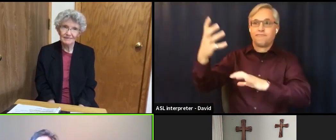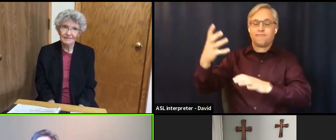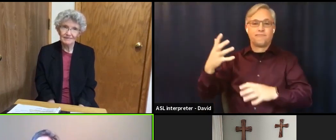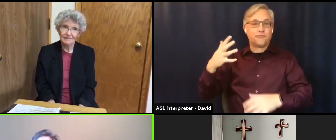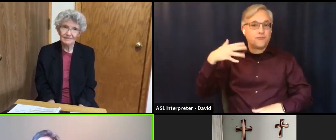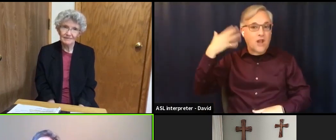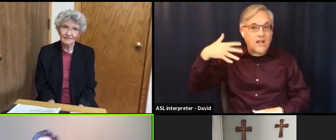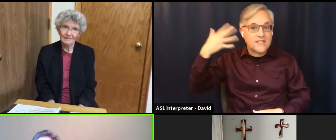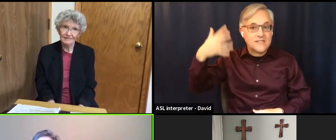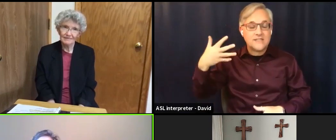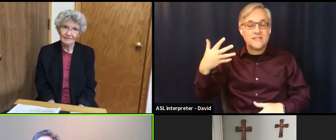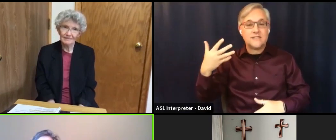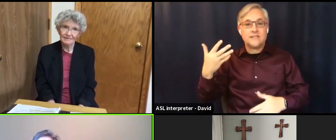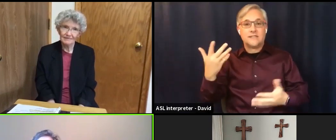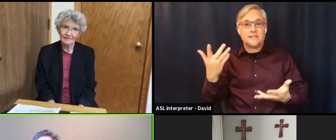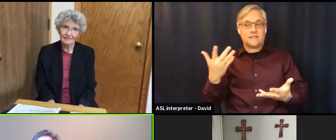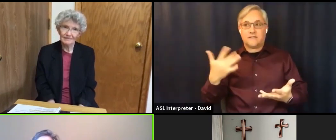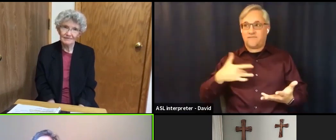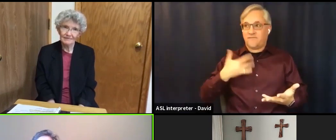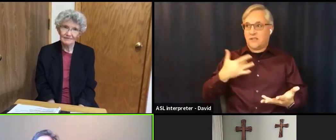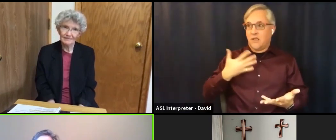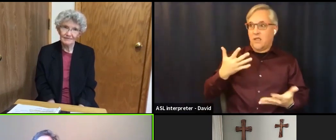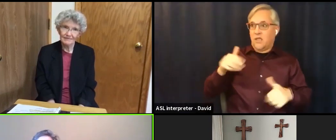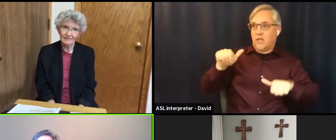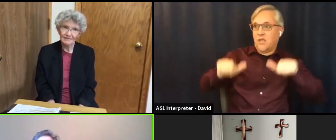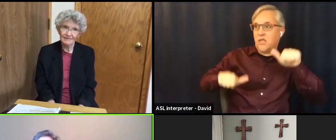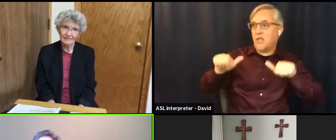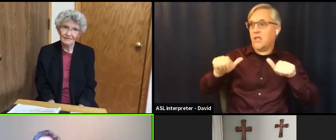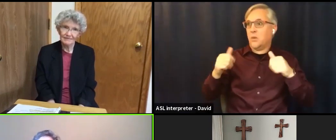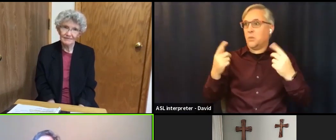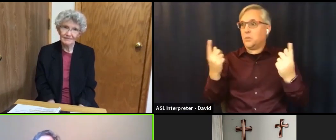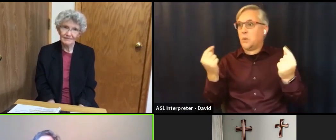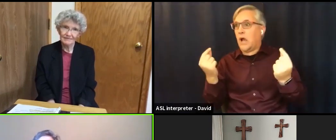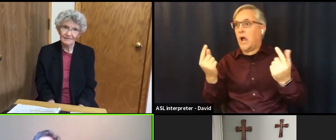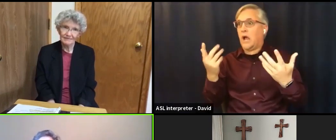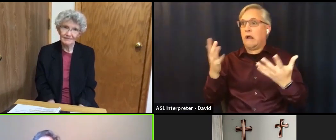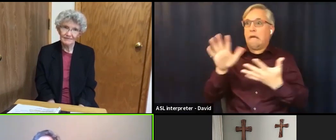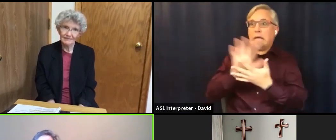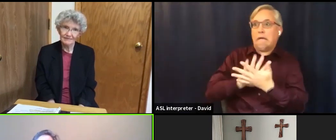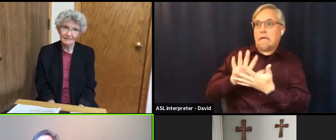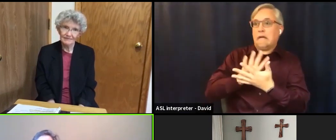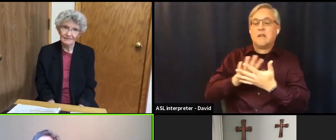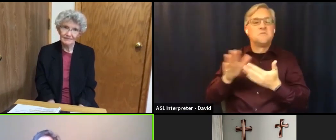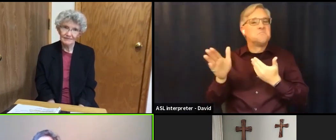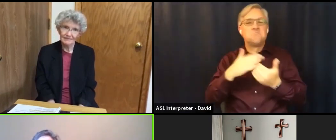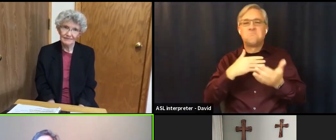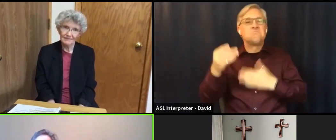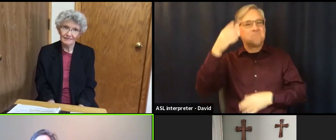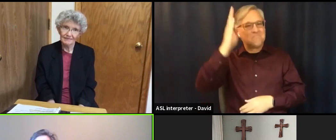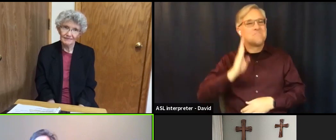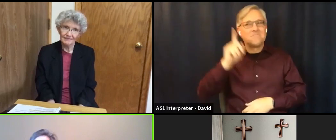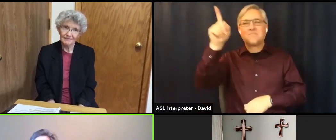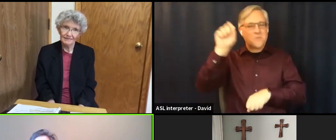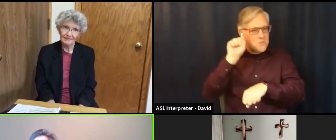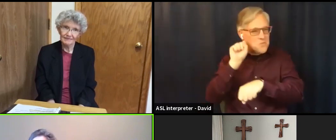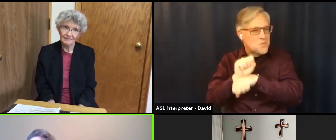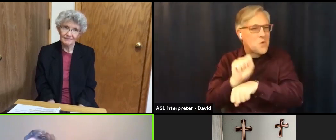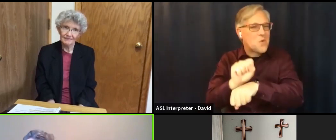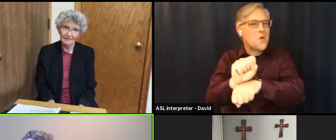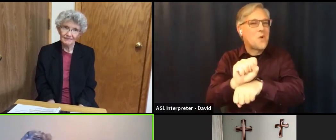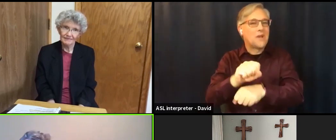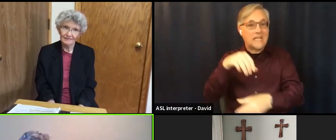unknown experiences, God is at work in our world, with us, in us, and through